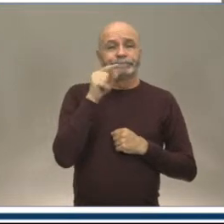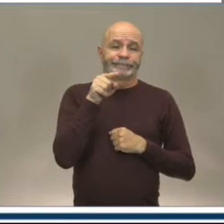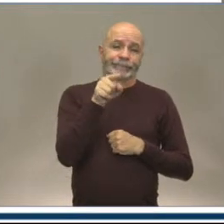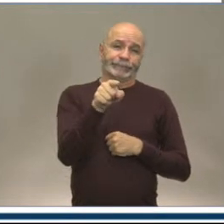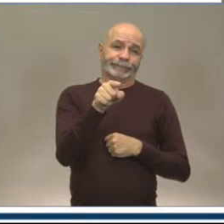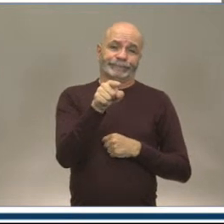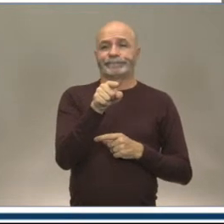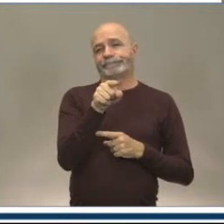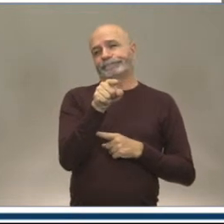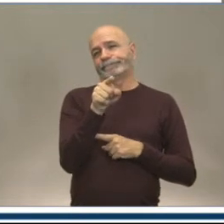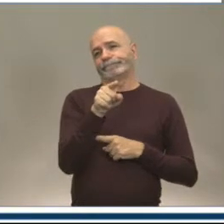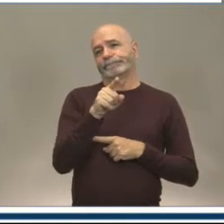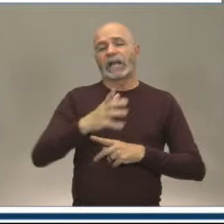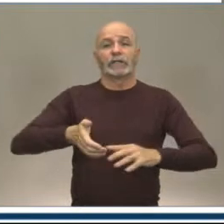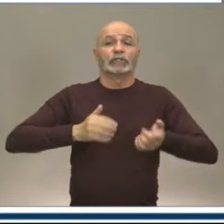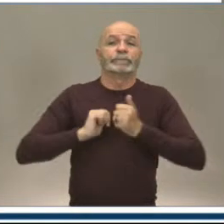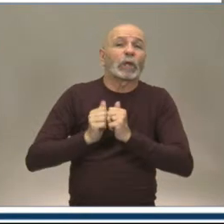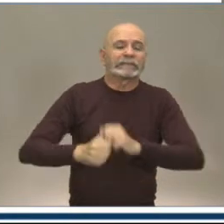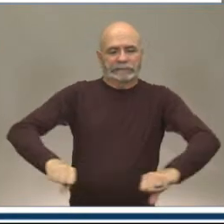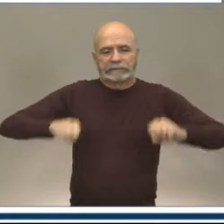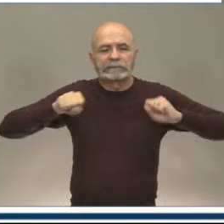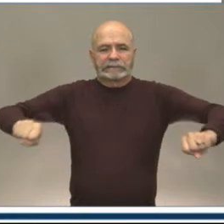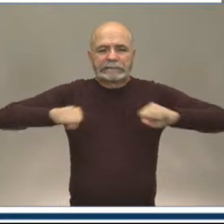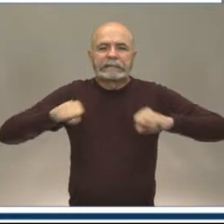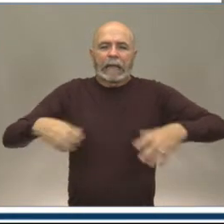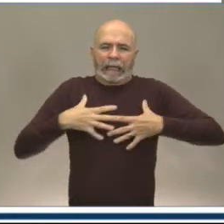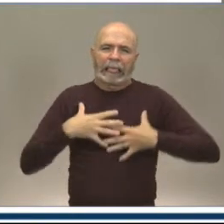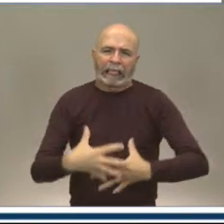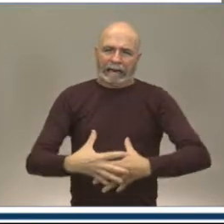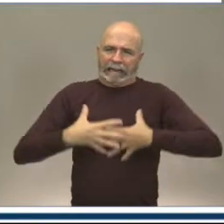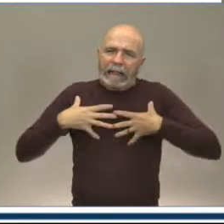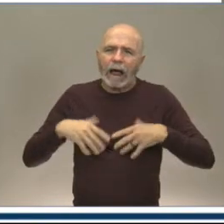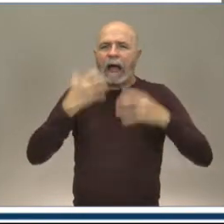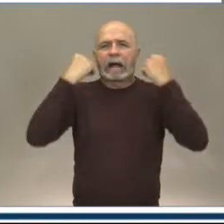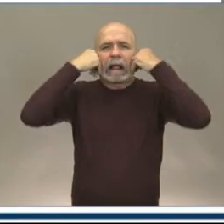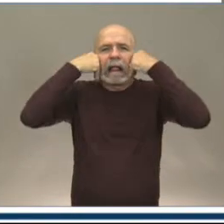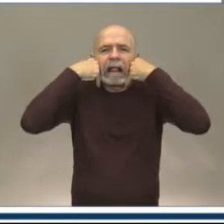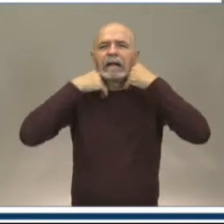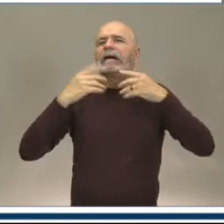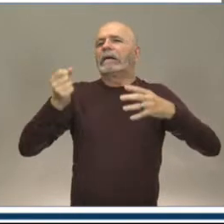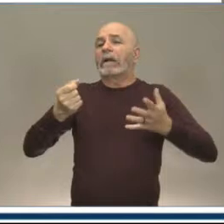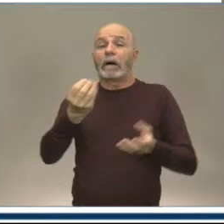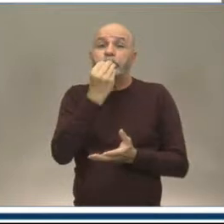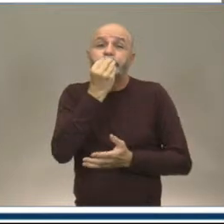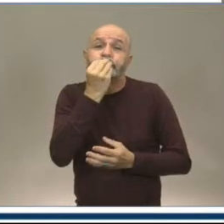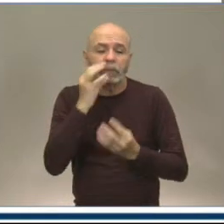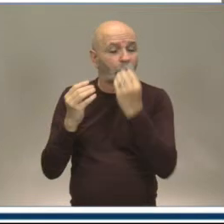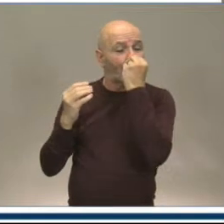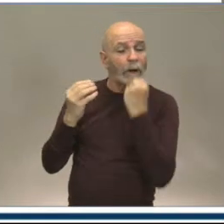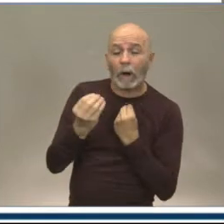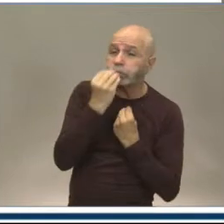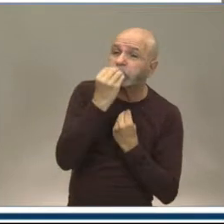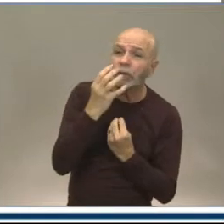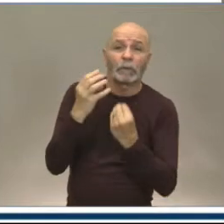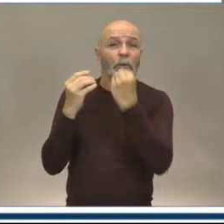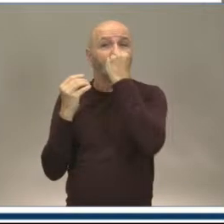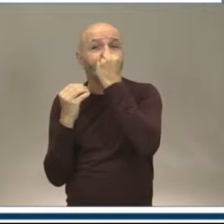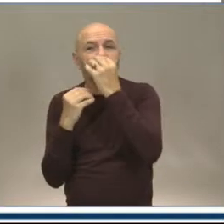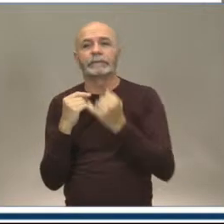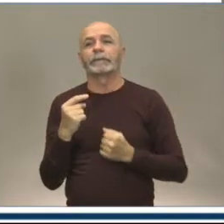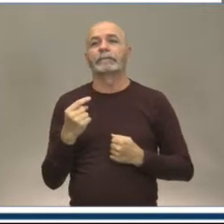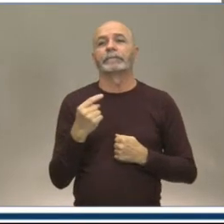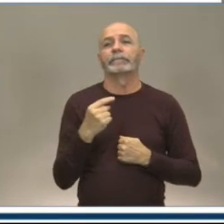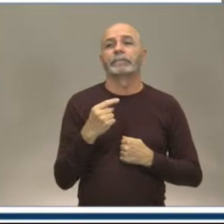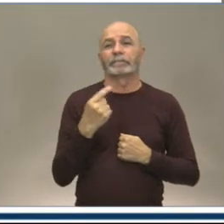difficult in a mask, like a fitness class, if you're actively eating or drinking, and I emphasize the word actively,